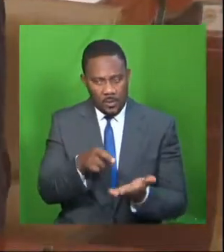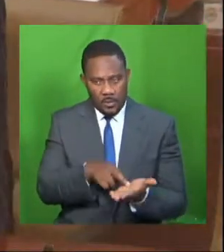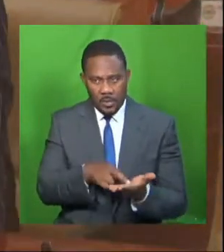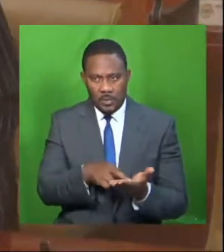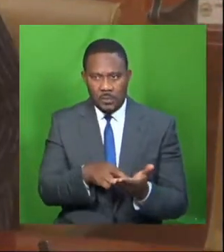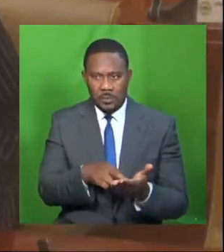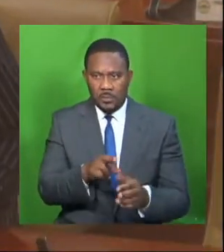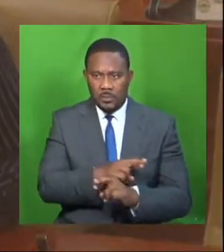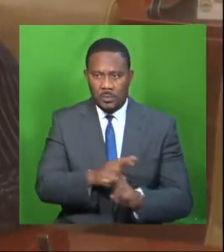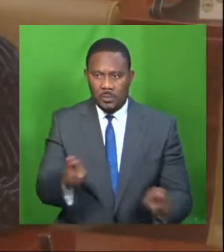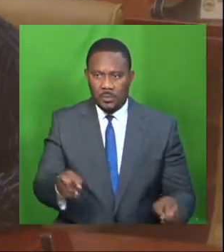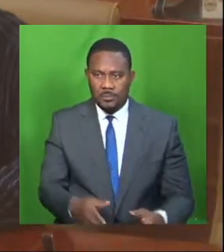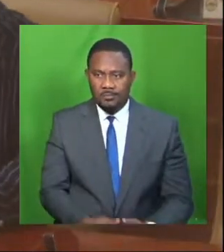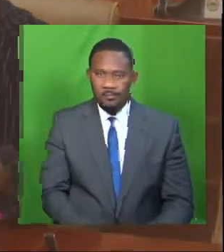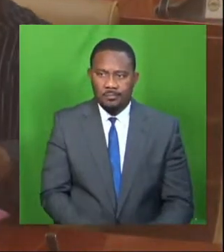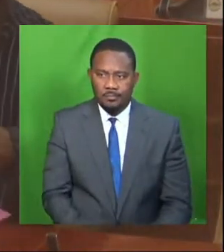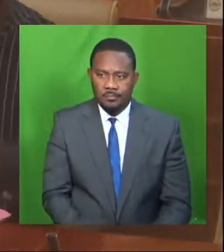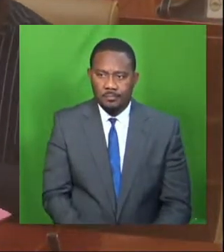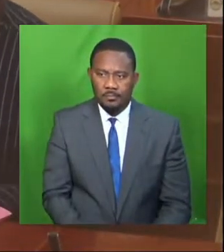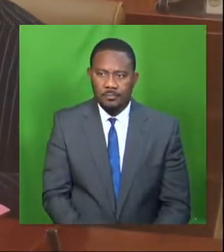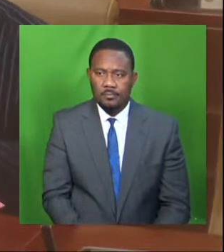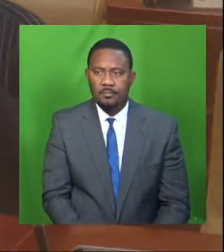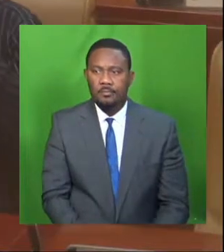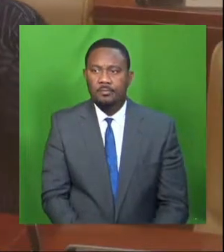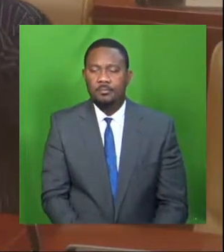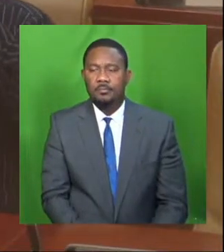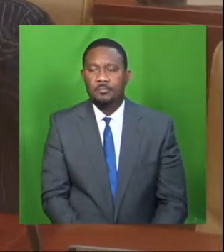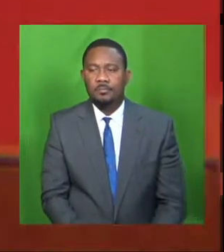Minister. presentation on behalf of the substantive minister.